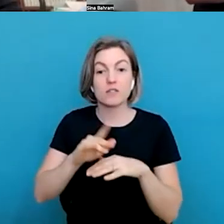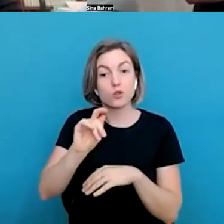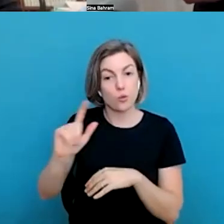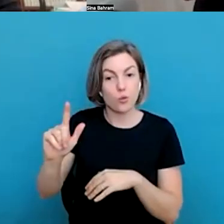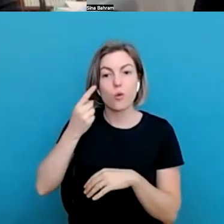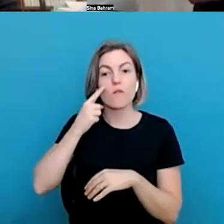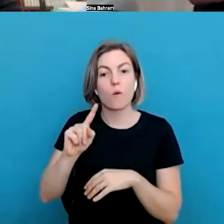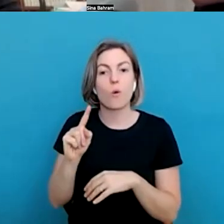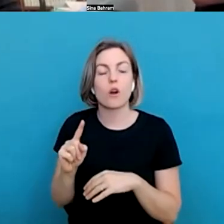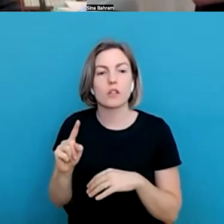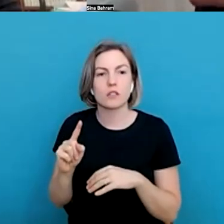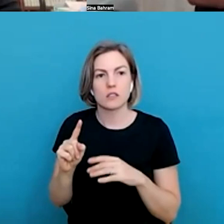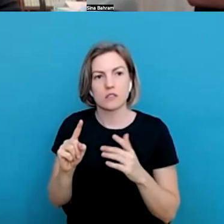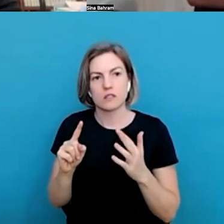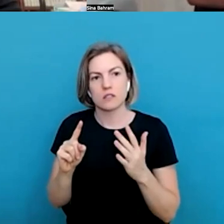for